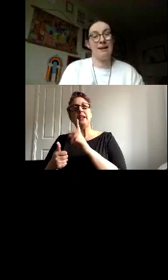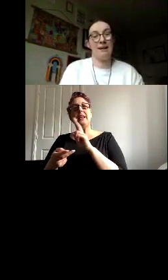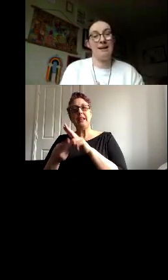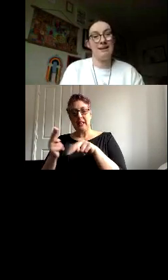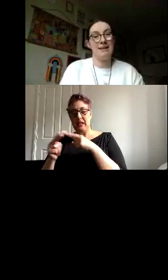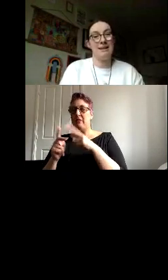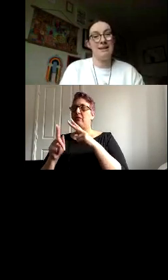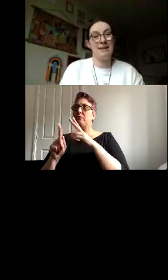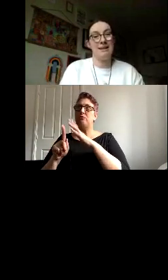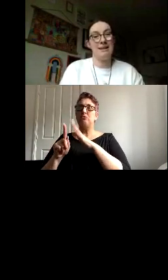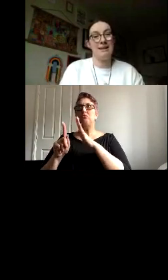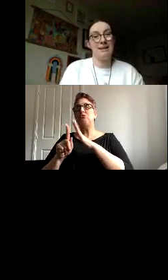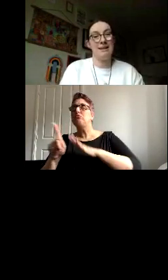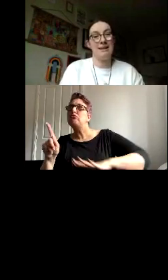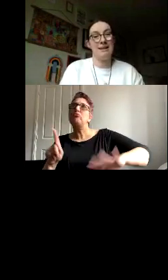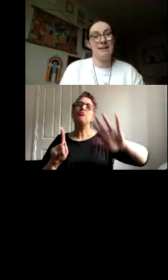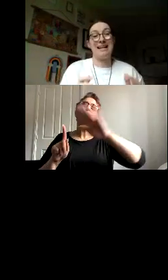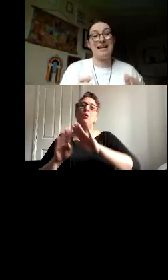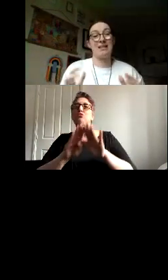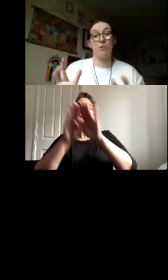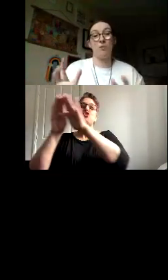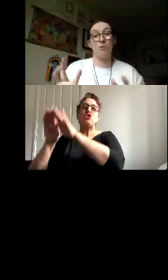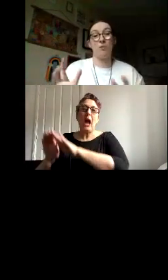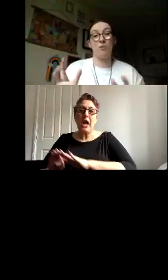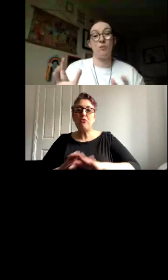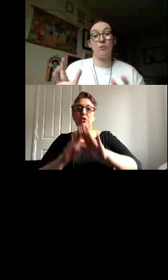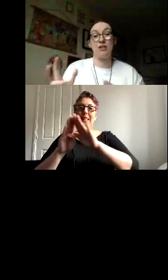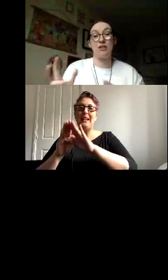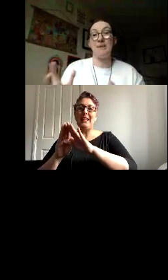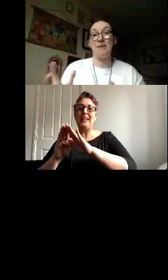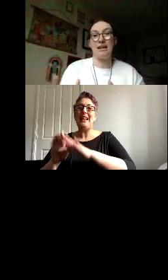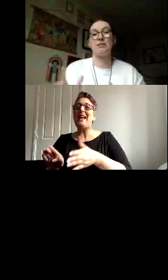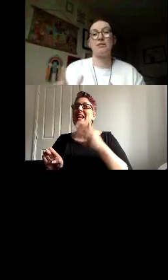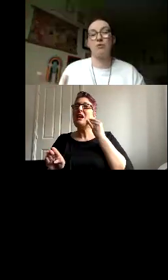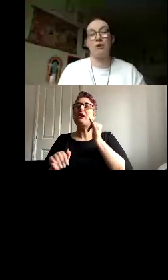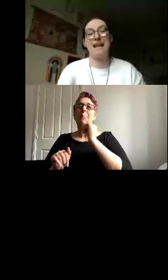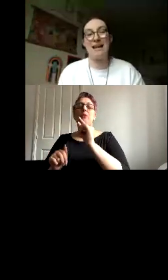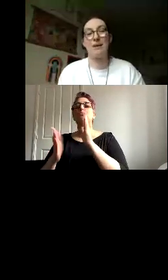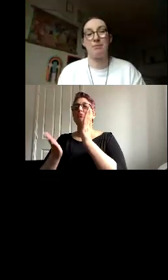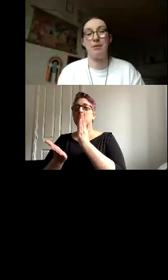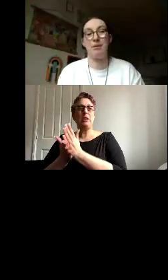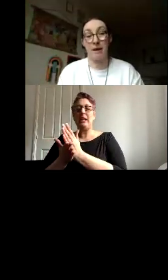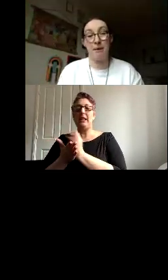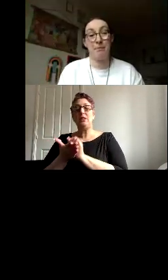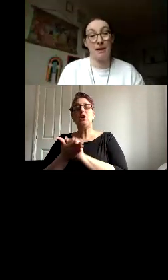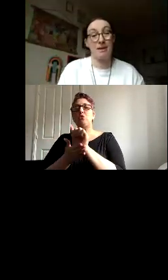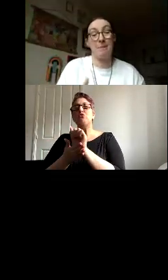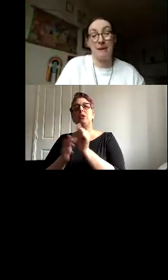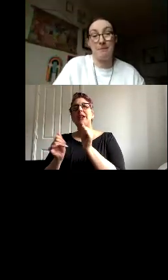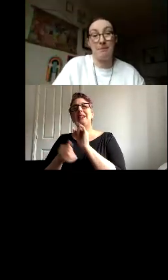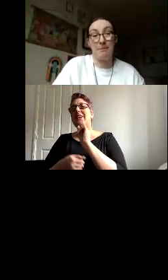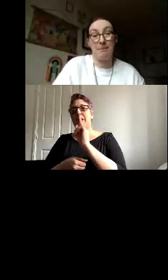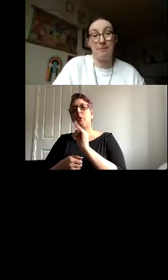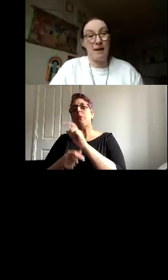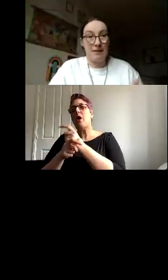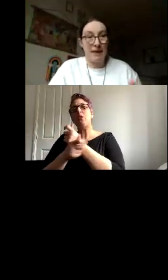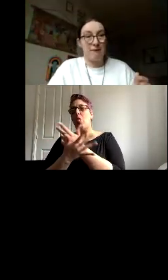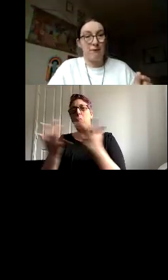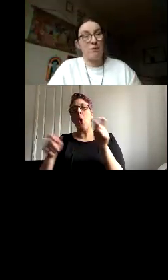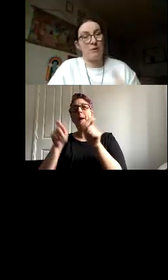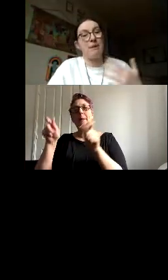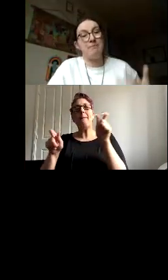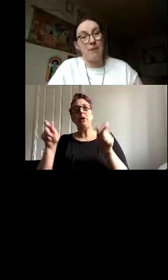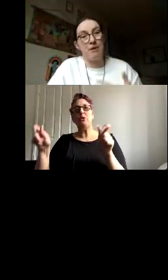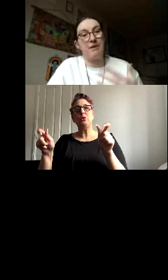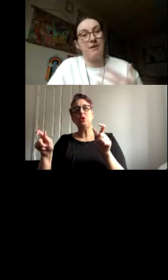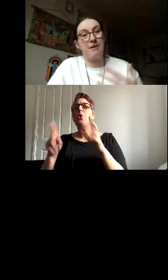widely, impaired is a term which can be seen as culturally inappropriate by some people. Therefore,